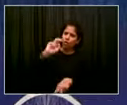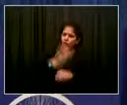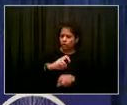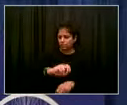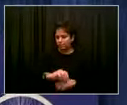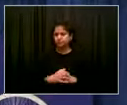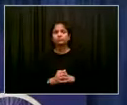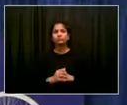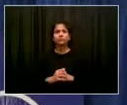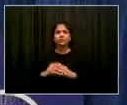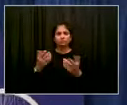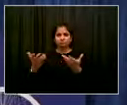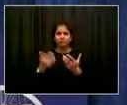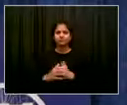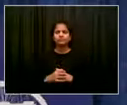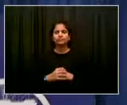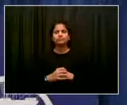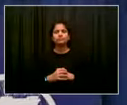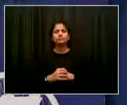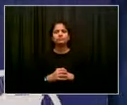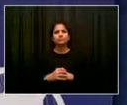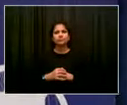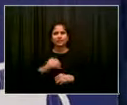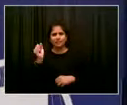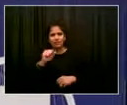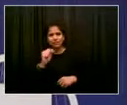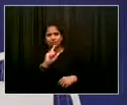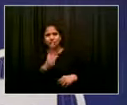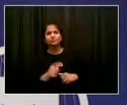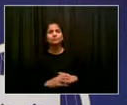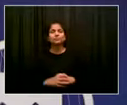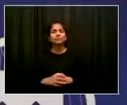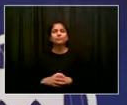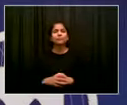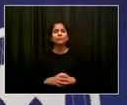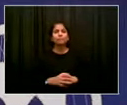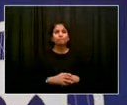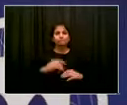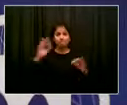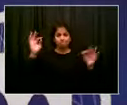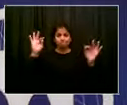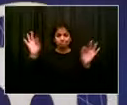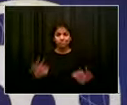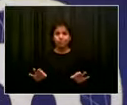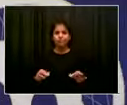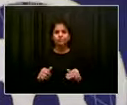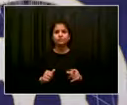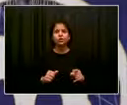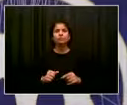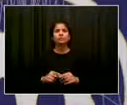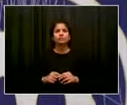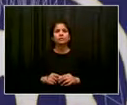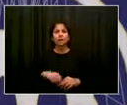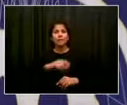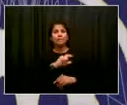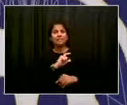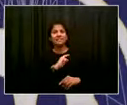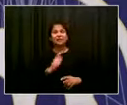our mission, I think the best way really to describe it, Mr. Mayor, is we have the best of the best looking at the worst of the